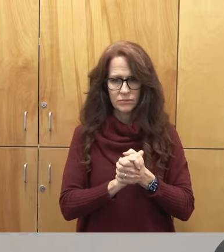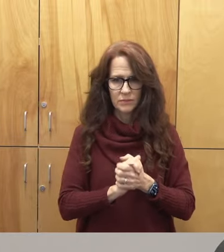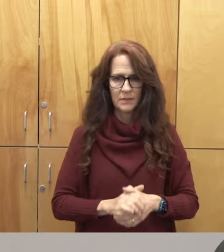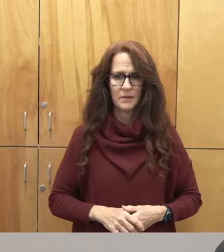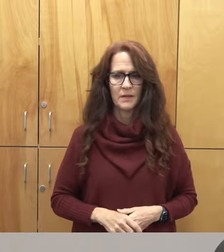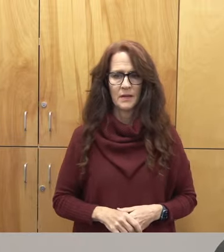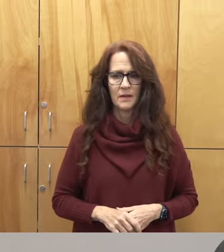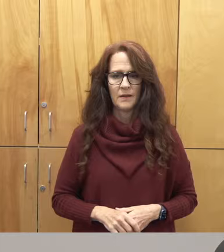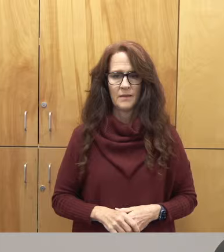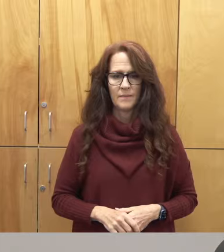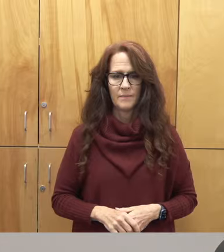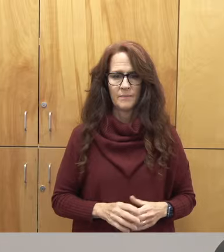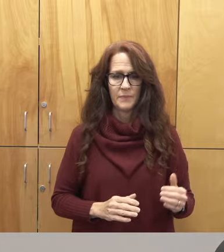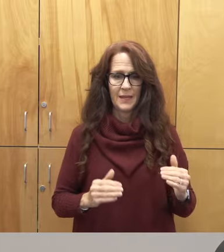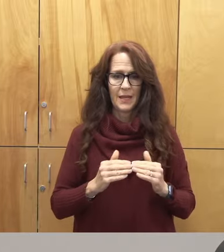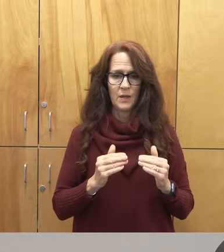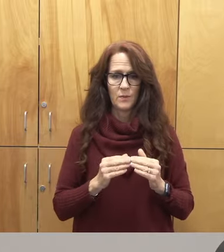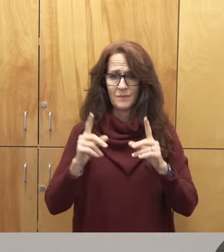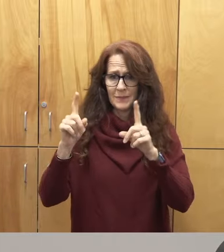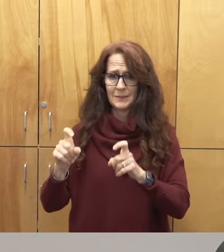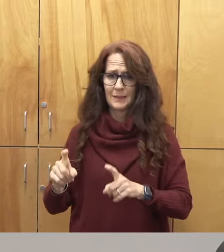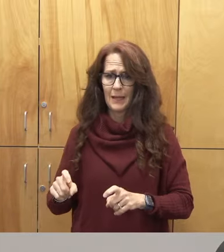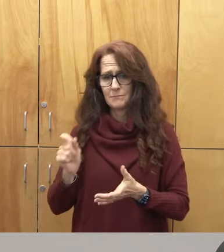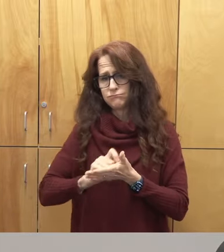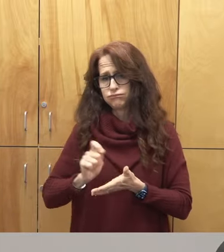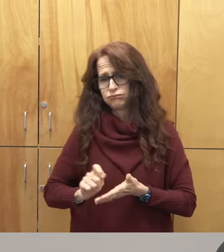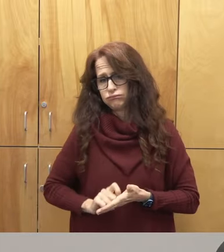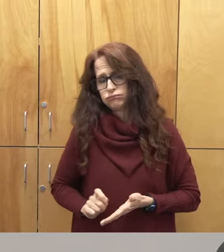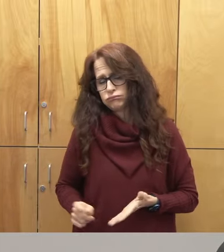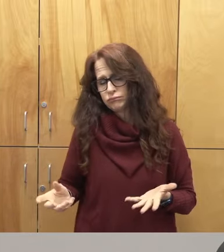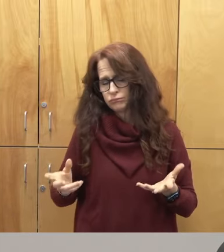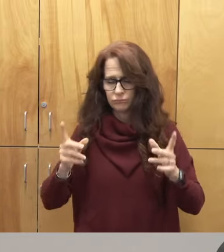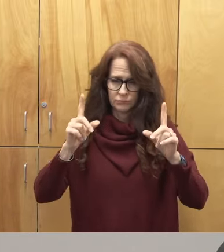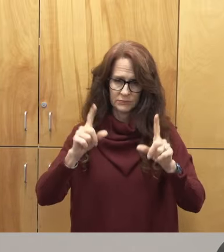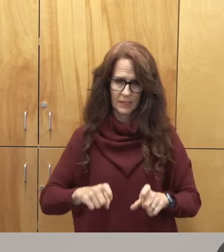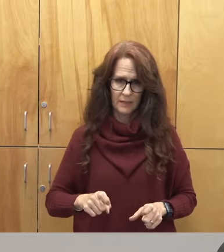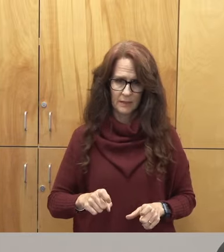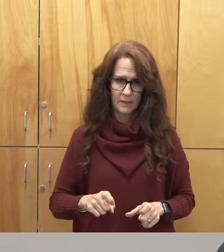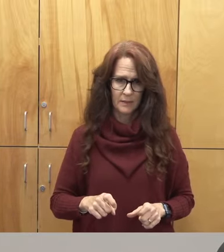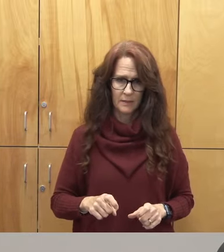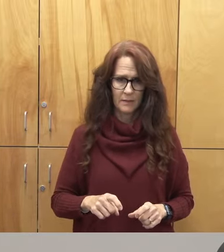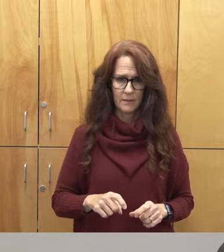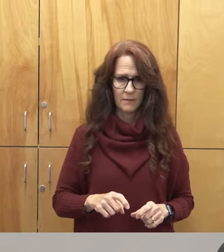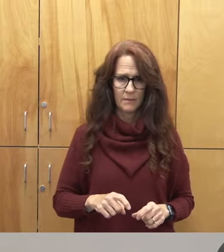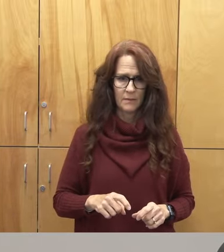the equivalency test and get your, is it HSET?